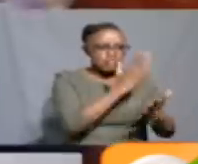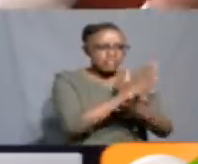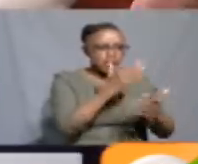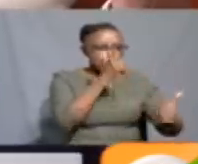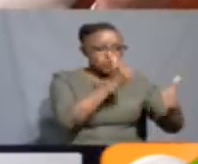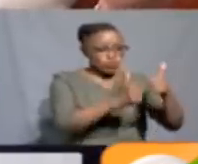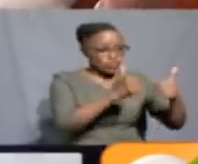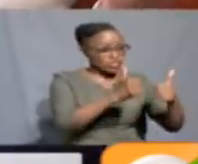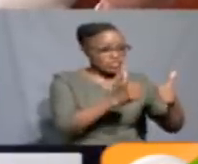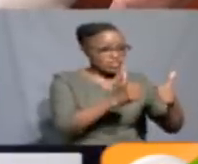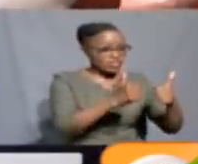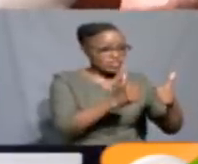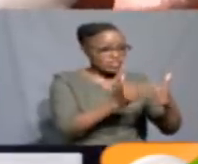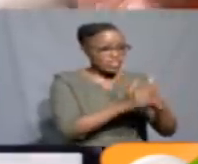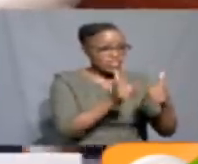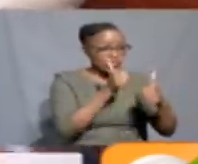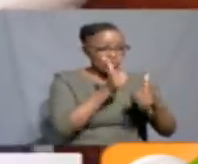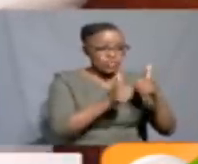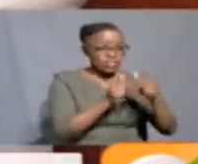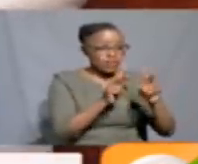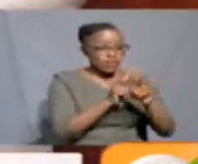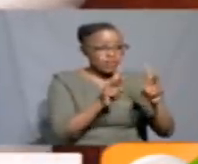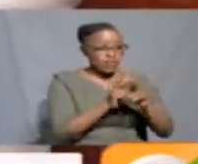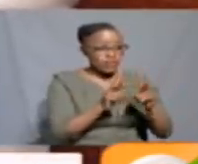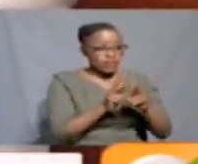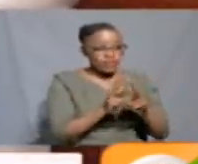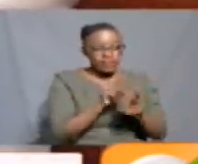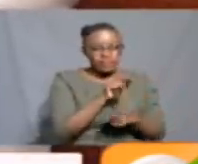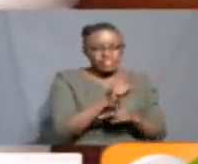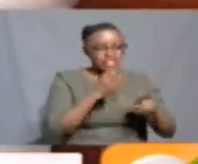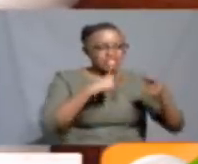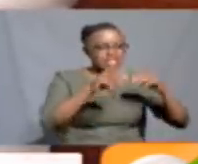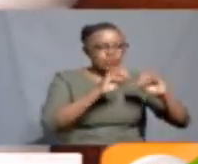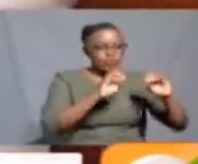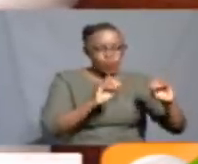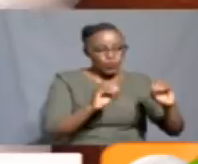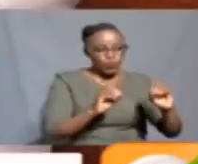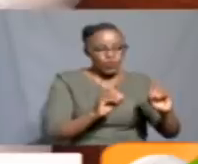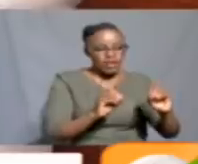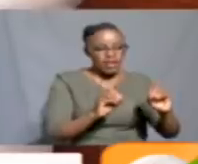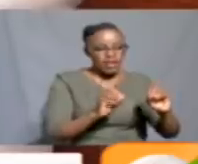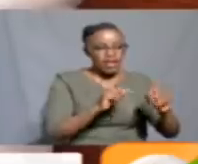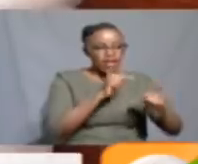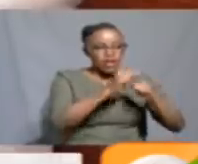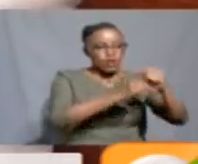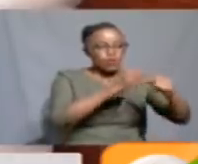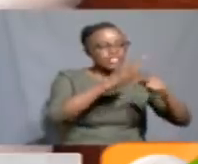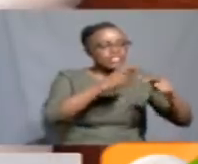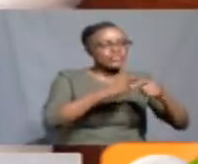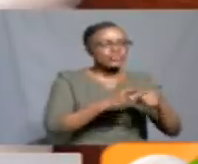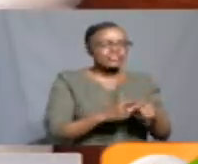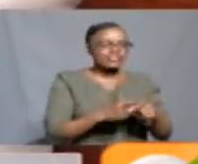is daring, doesn't sell, it'll continue selling.